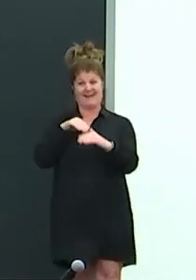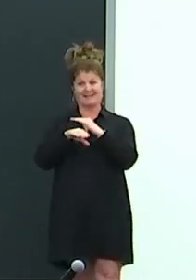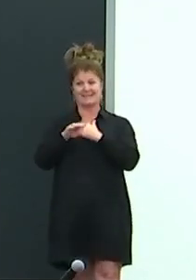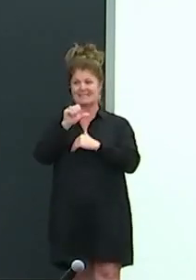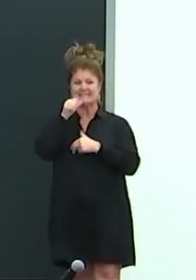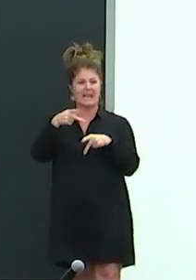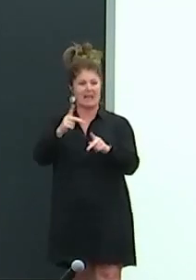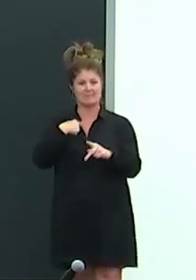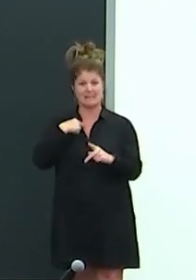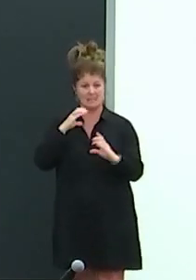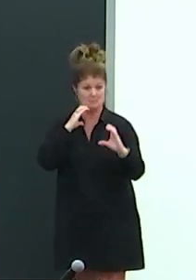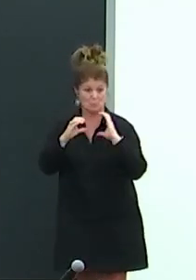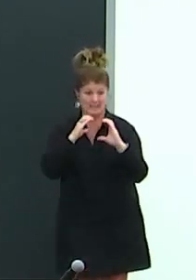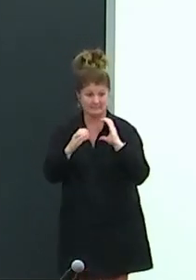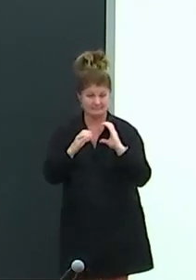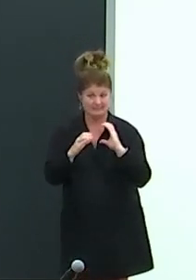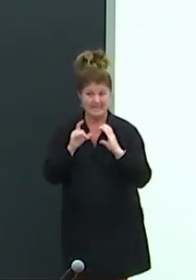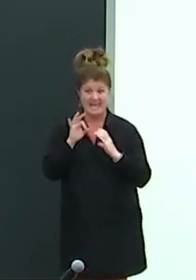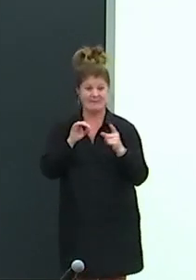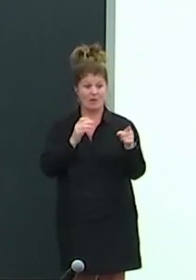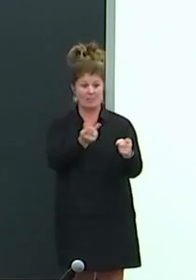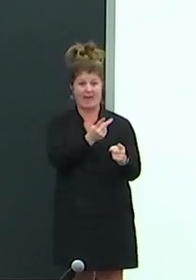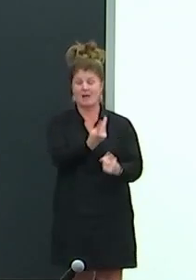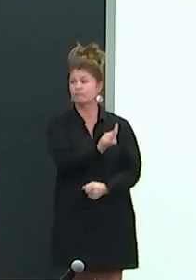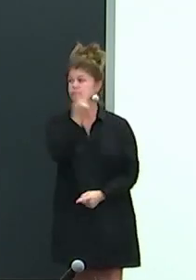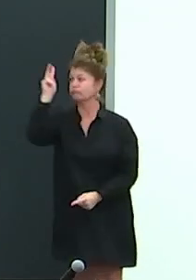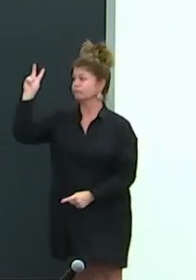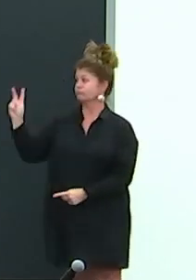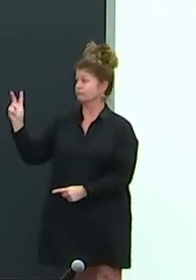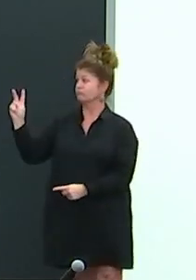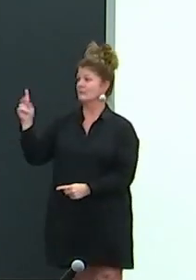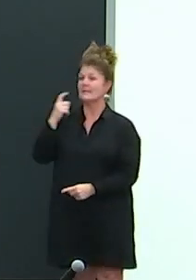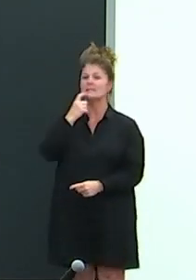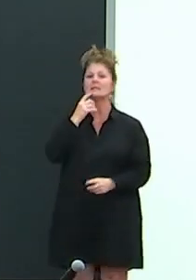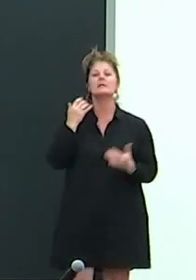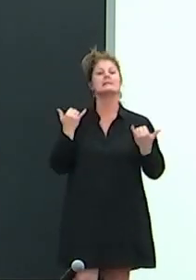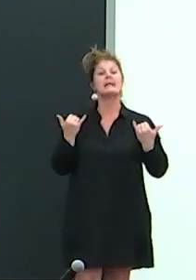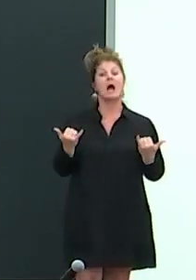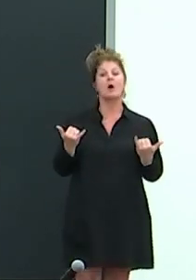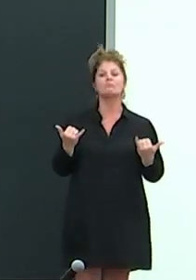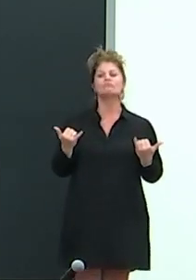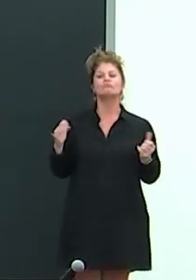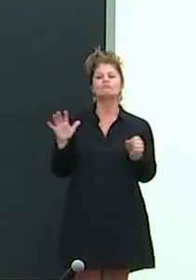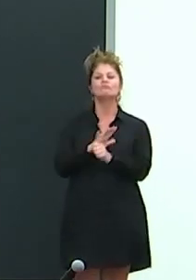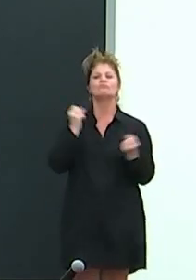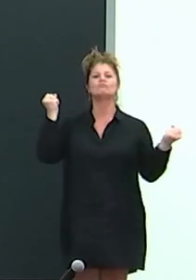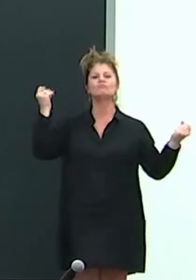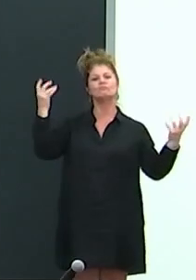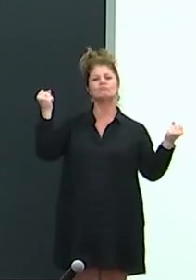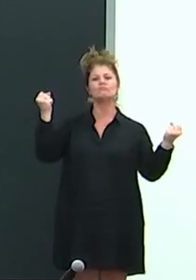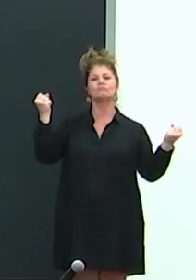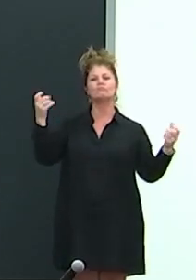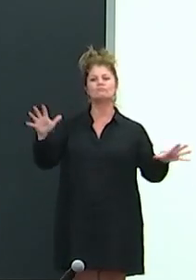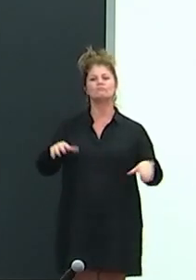to communicate, if they were to come up here and say, suddenly this entire event will happen only through ASL.